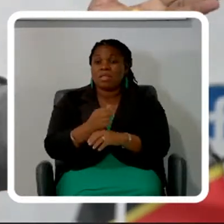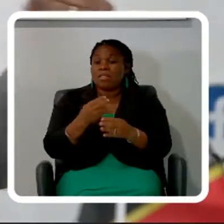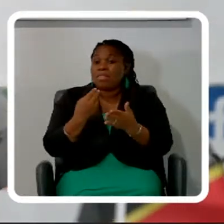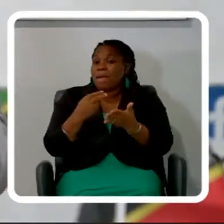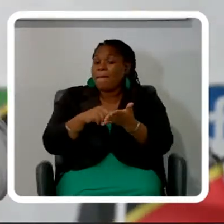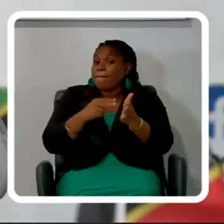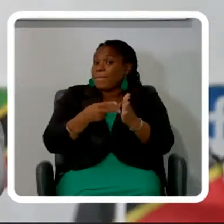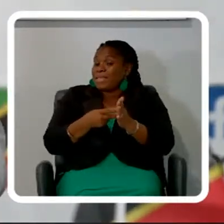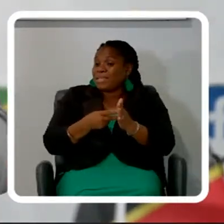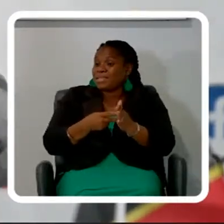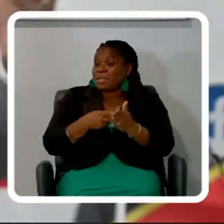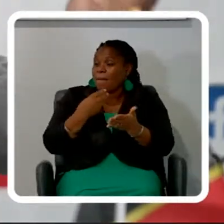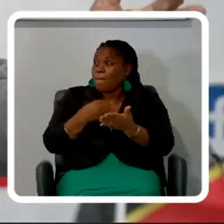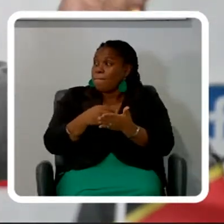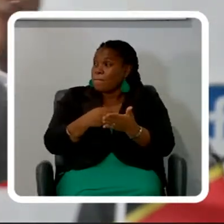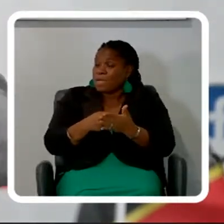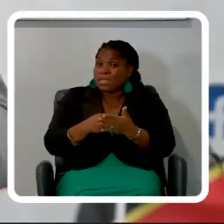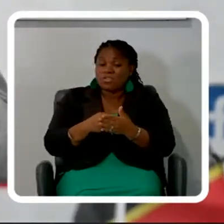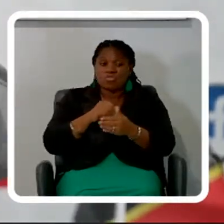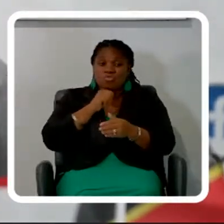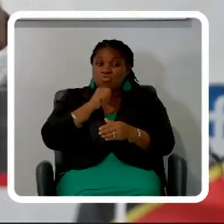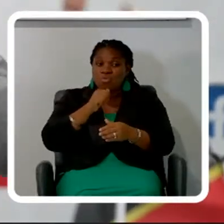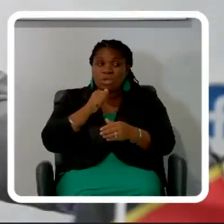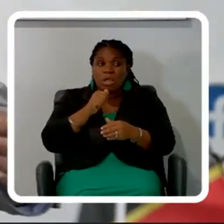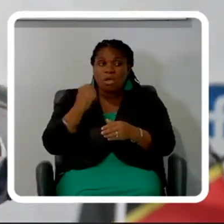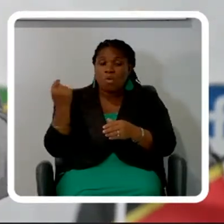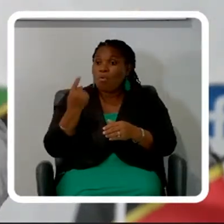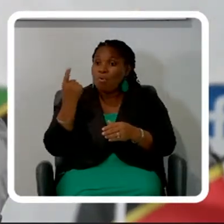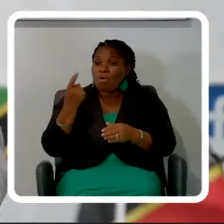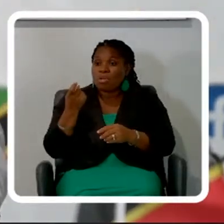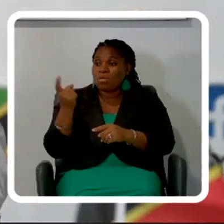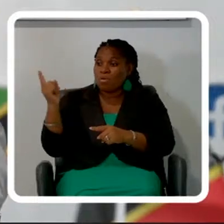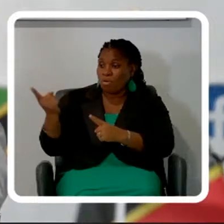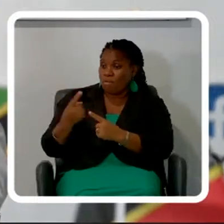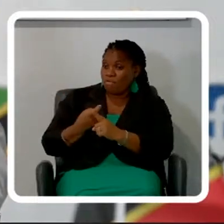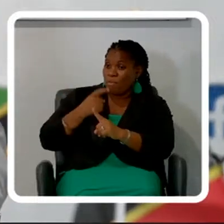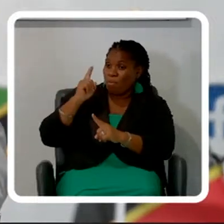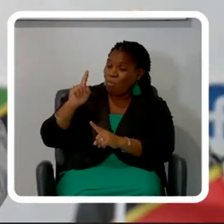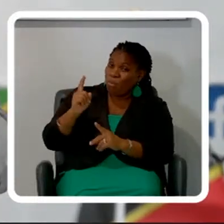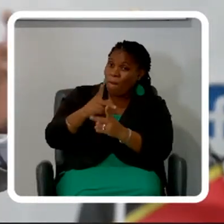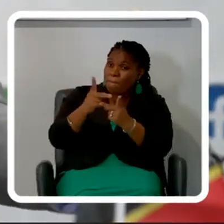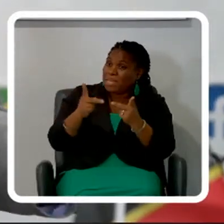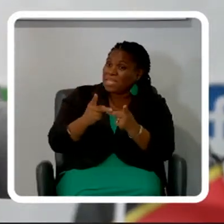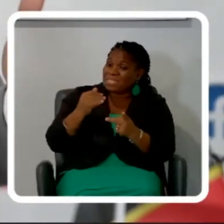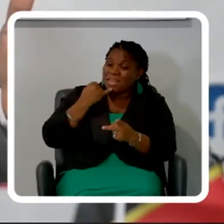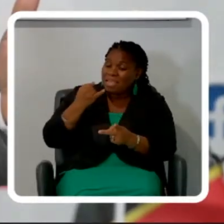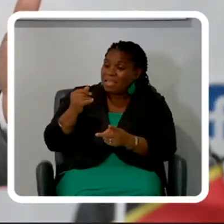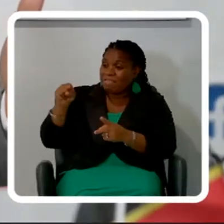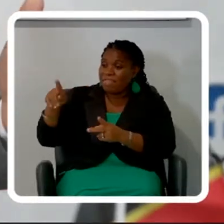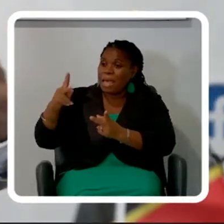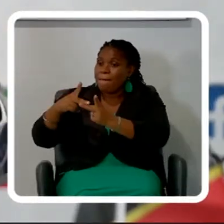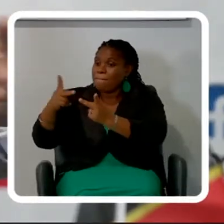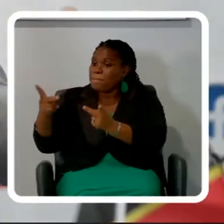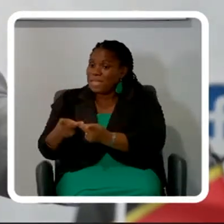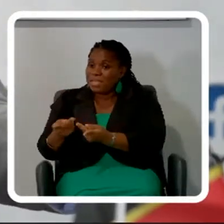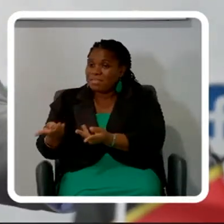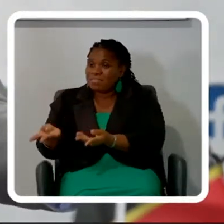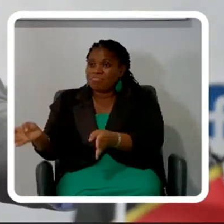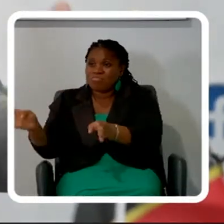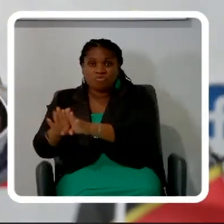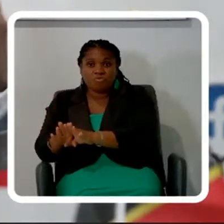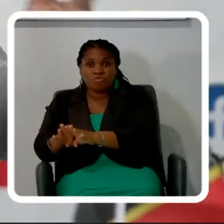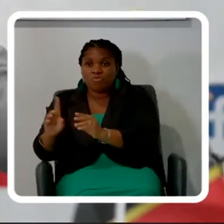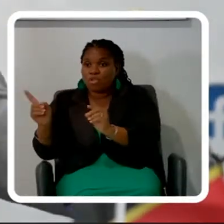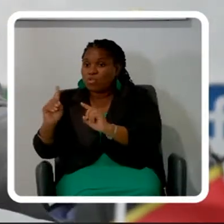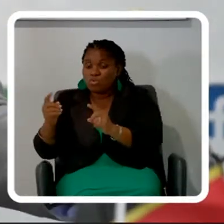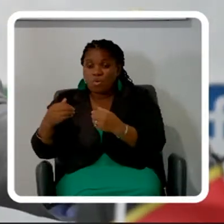your economy. If you go to Saudi Arabia, I spoke with the Crown Prince of Saudi Arabia, and he's looking to diversify the economy